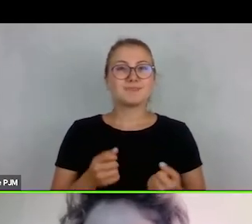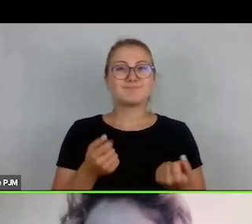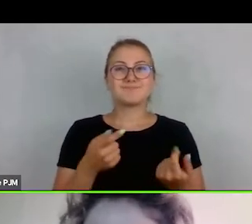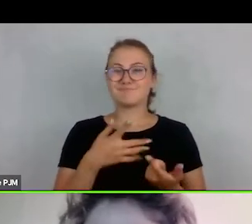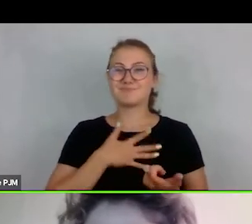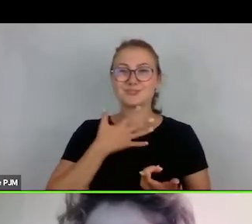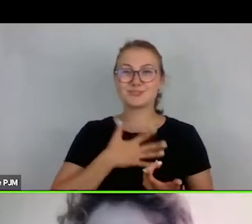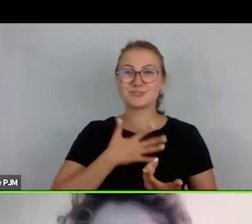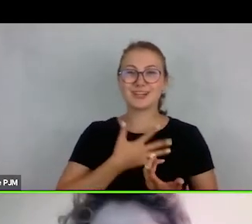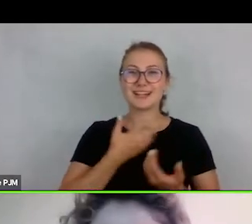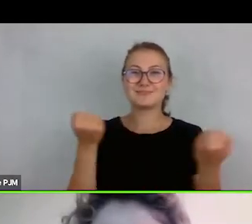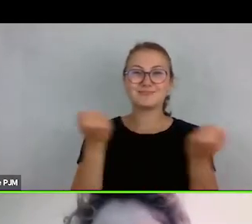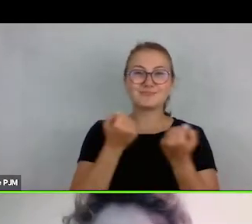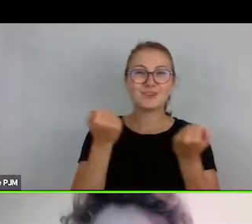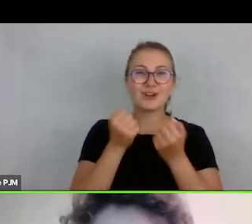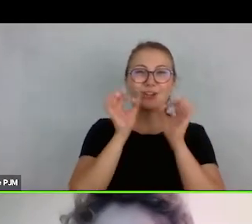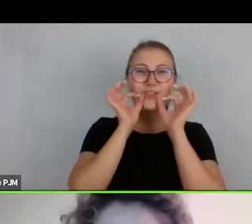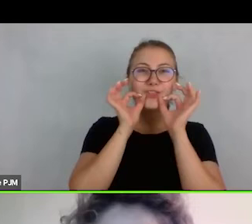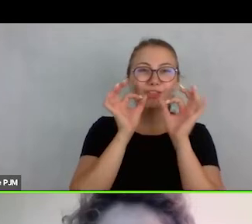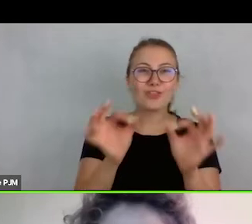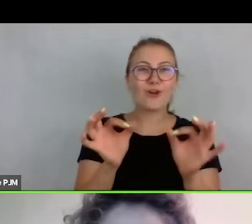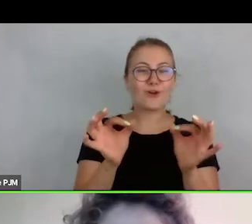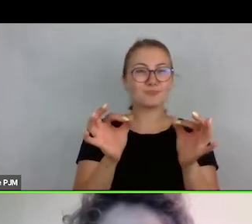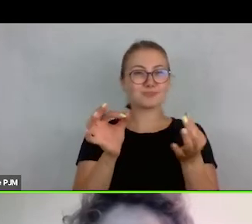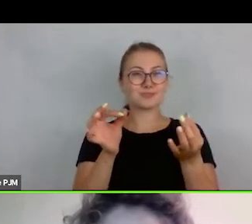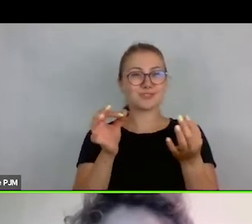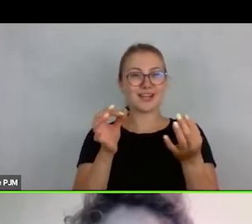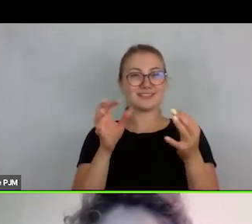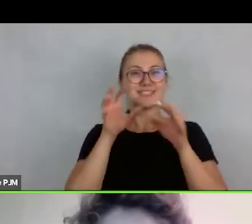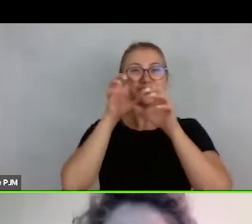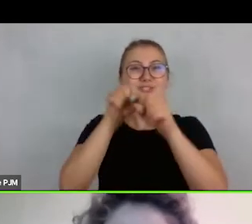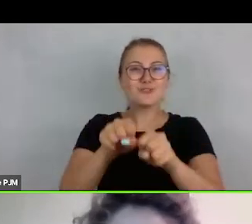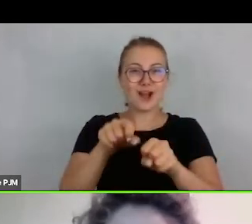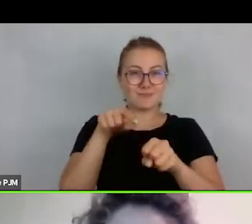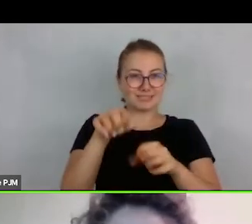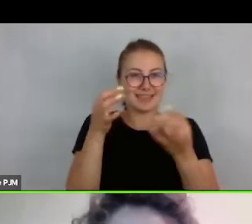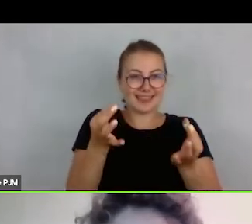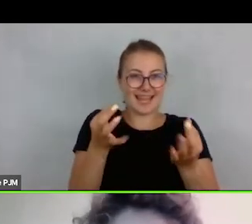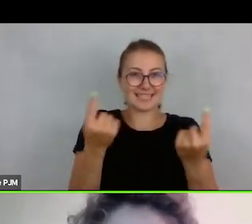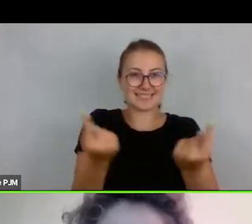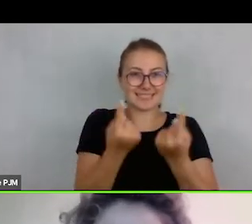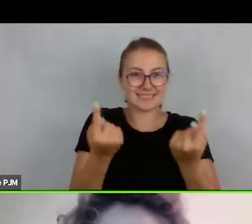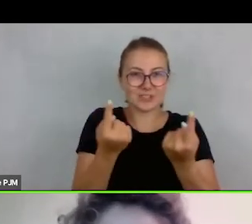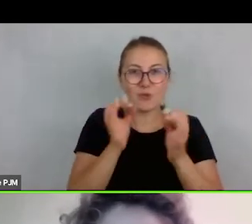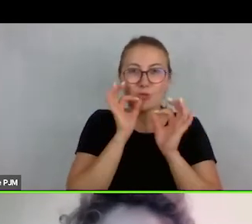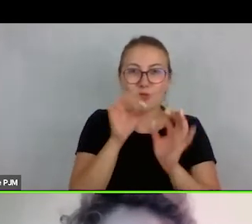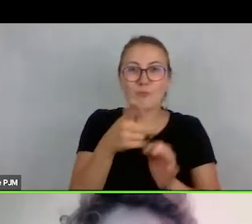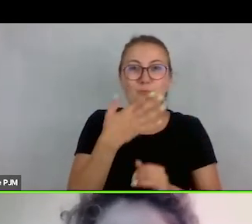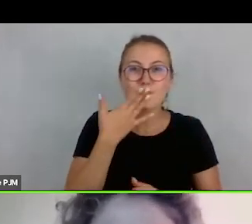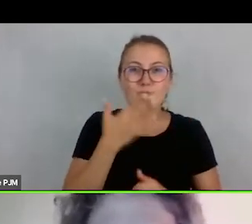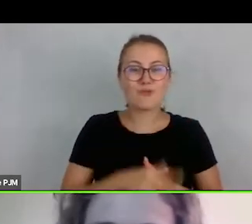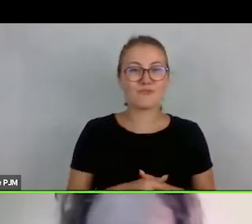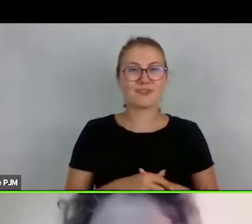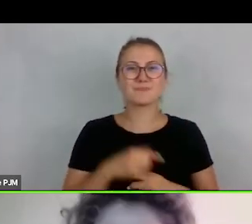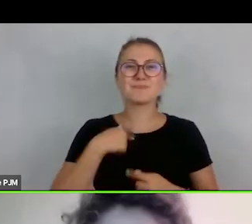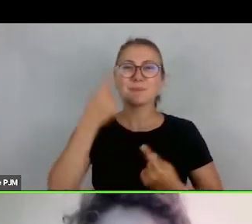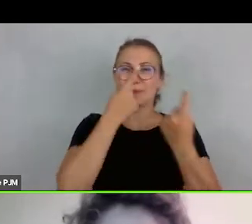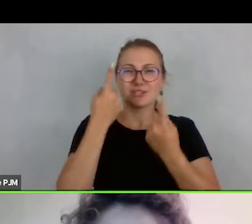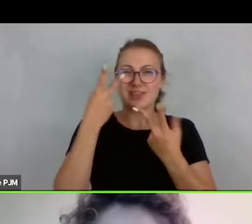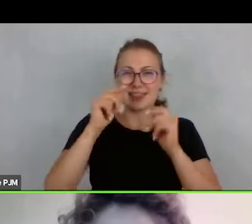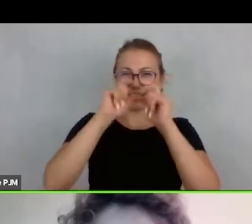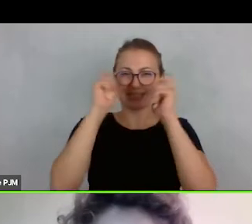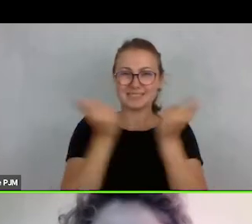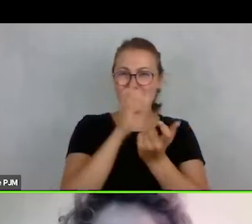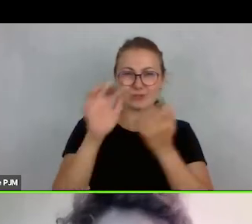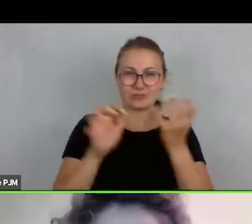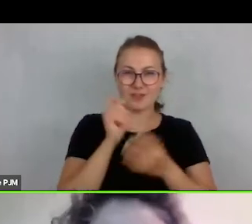14-month-old child. Yeah. And really, gender like definition of this child is part of every conversation that we